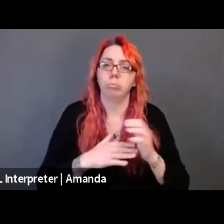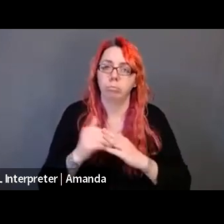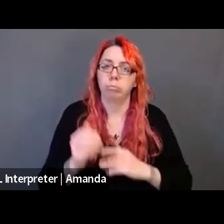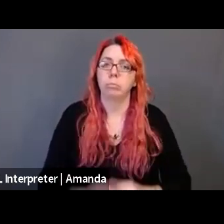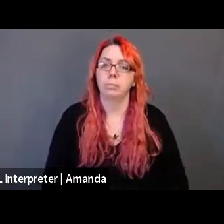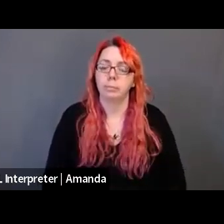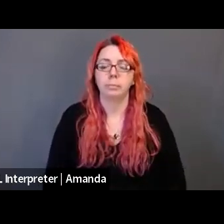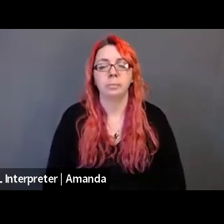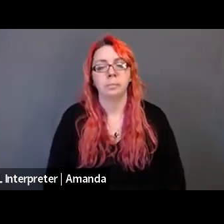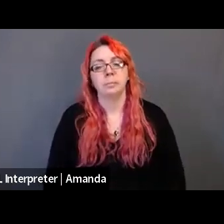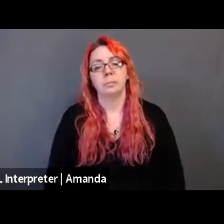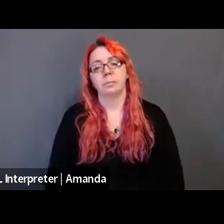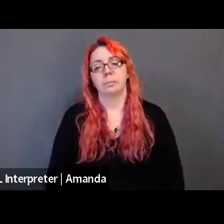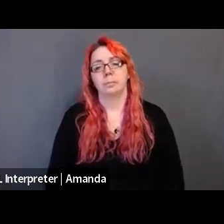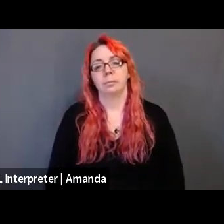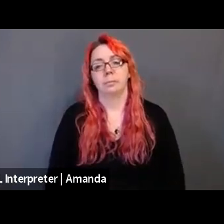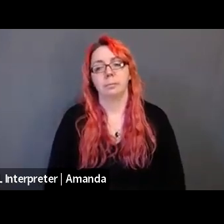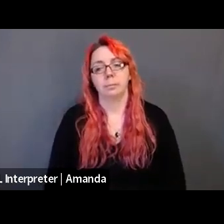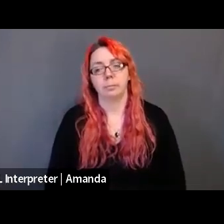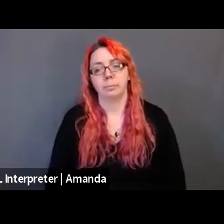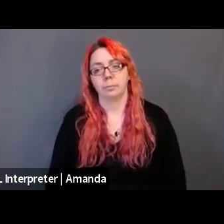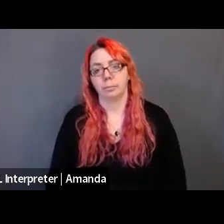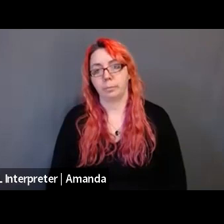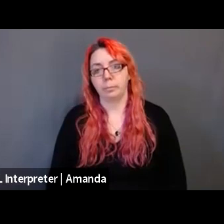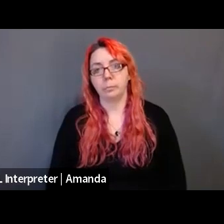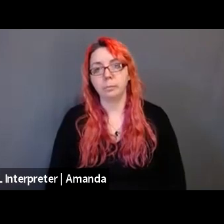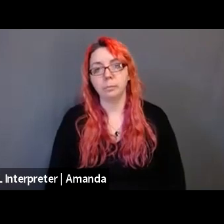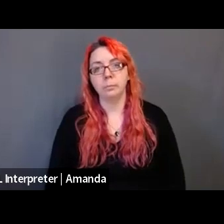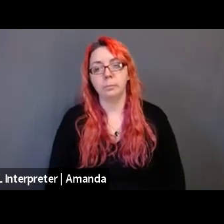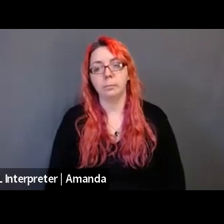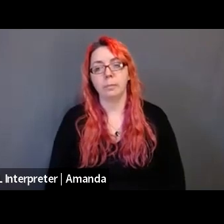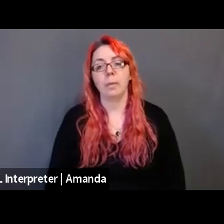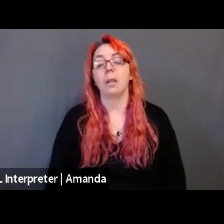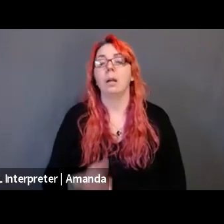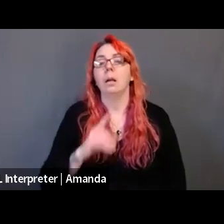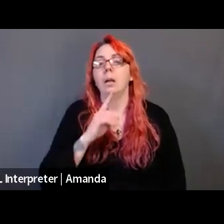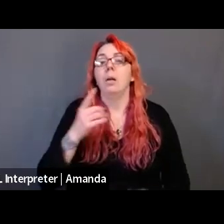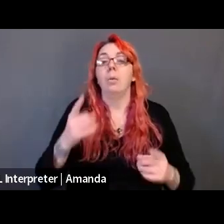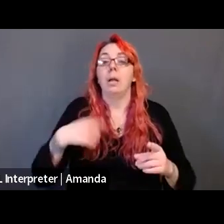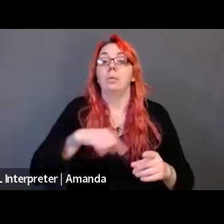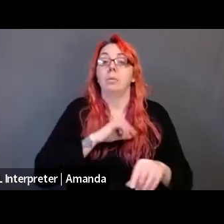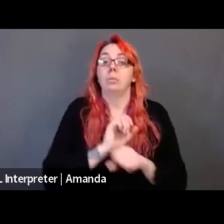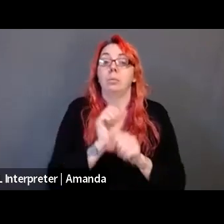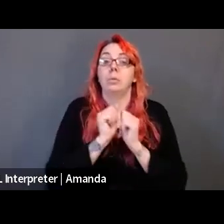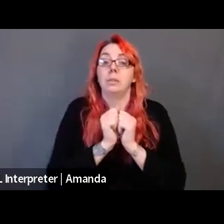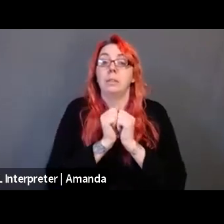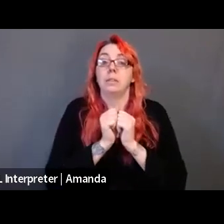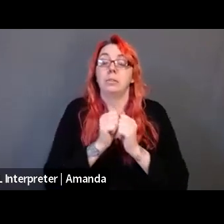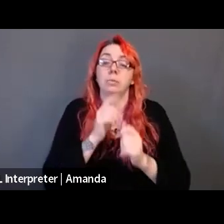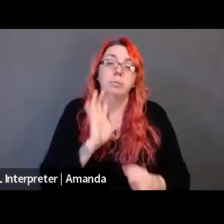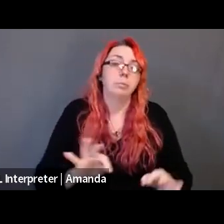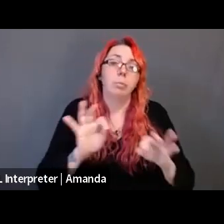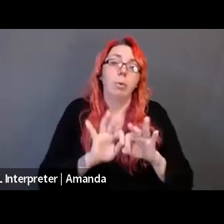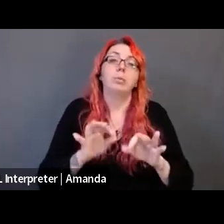production team or in a rehearsal hall that we're all bringing together as a community to say, what about this? Could we think about this? Can we try this? Can we do one of